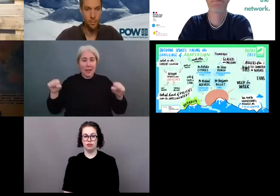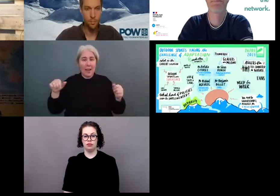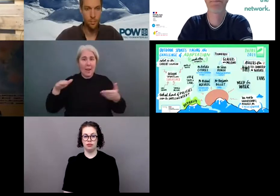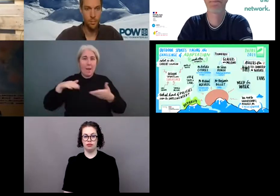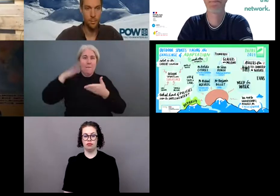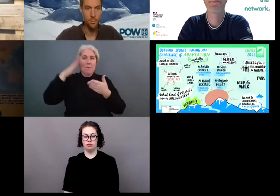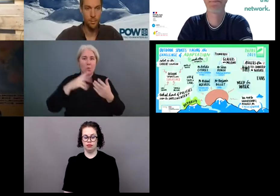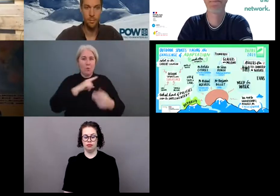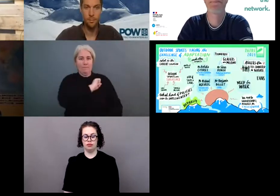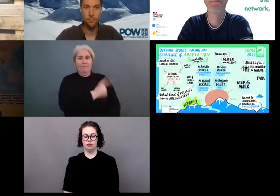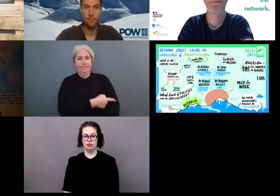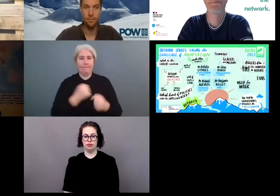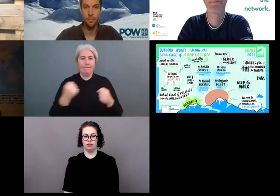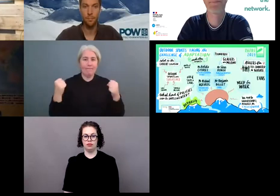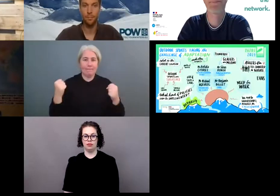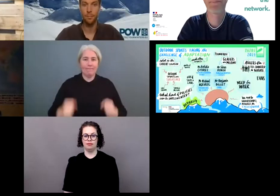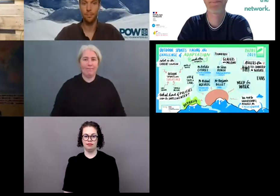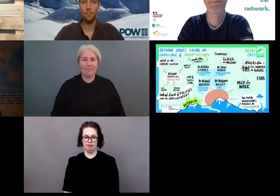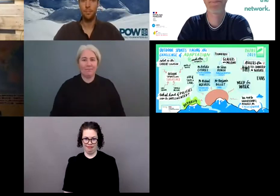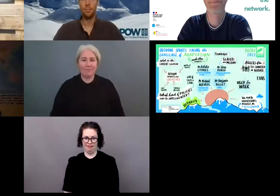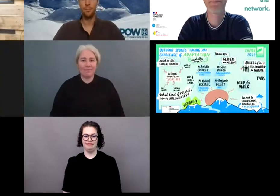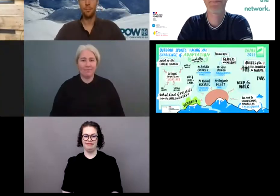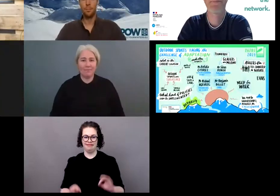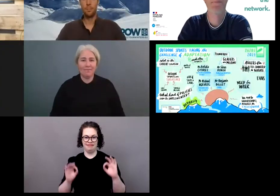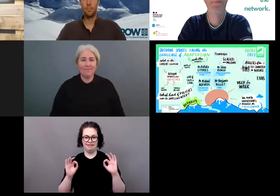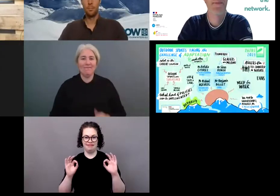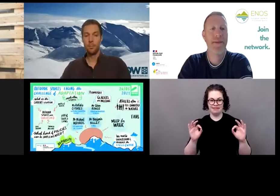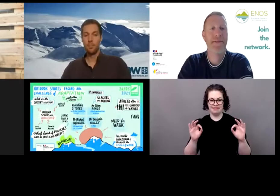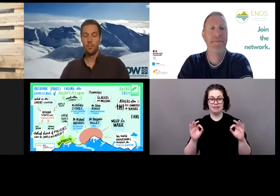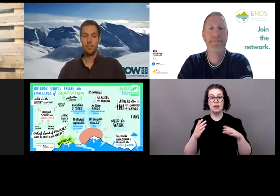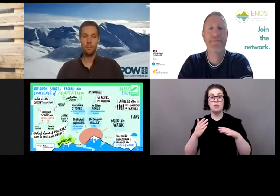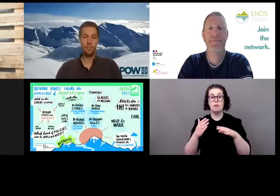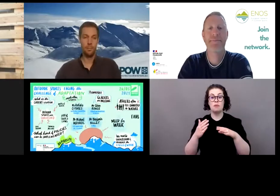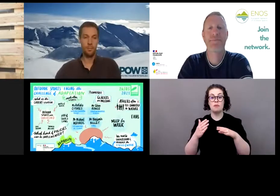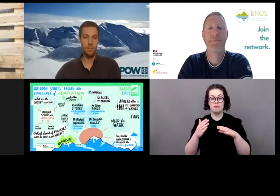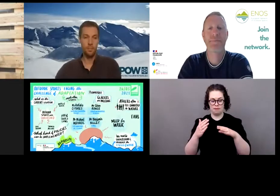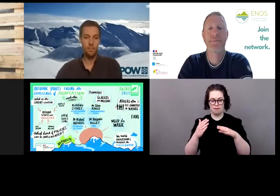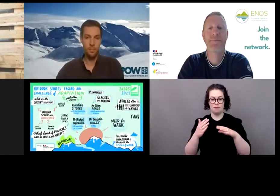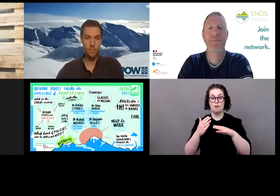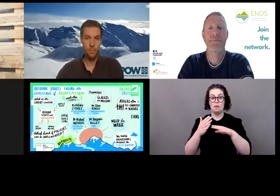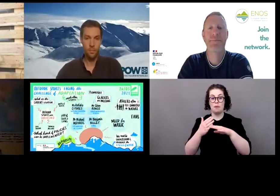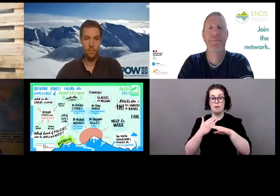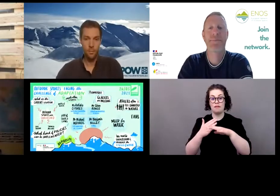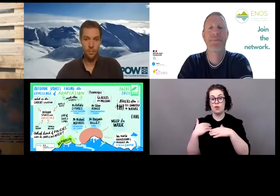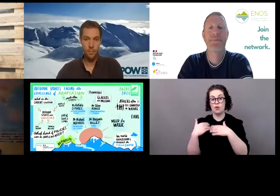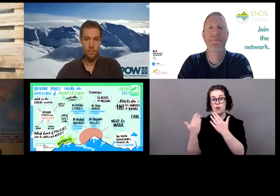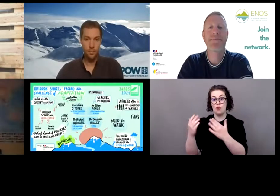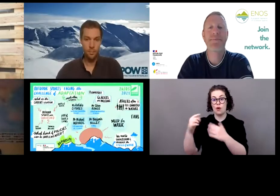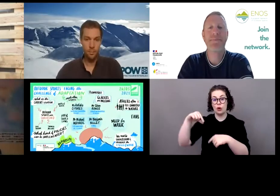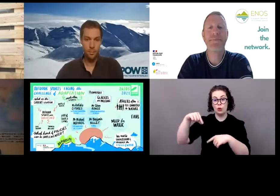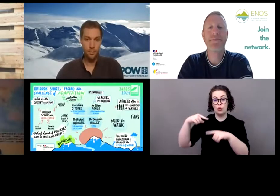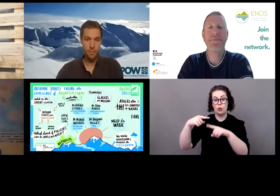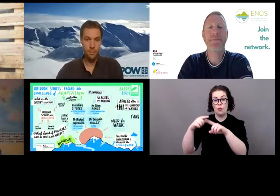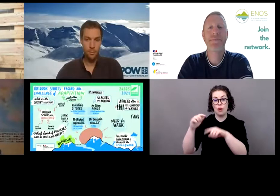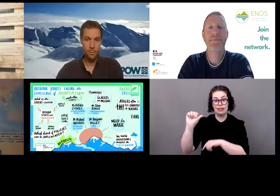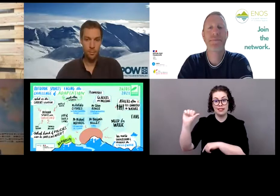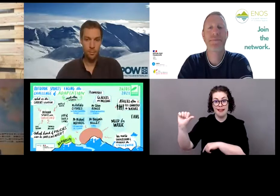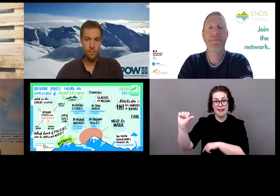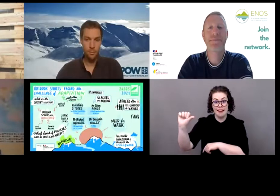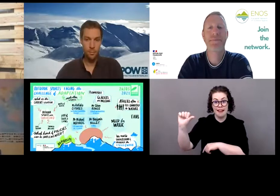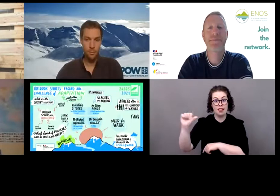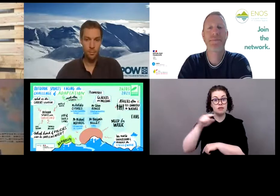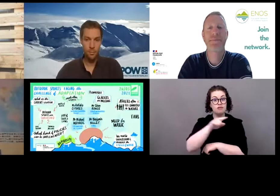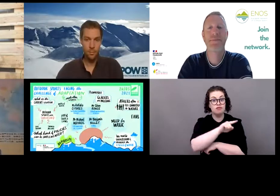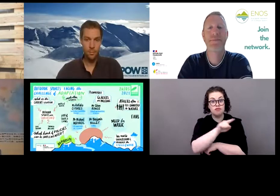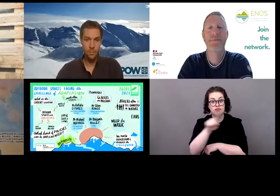our actions. Before we move to the Q&A session, if you want to add something, the